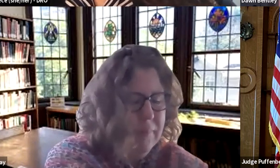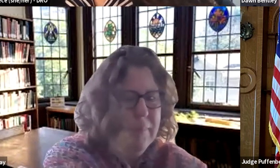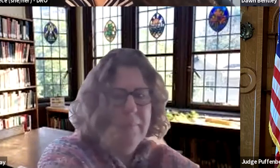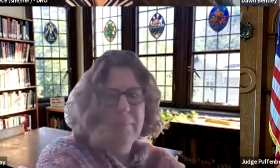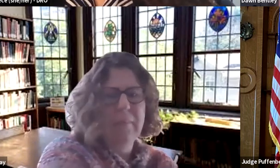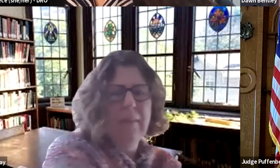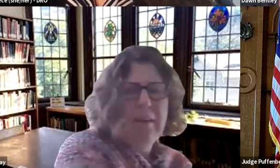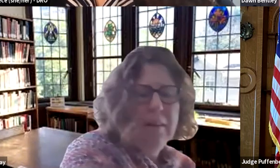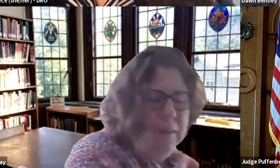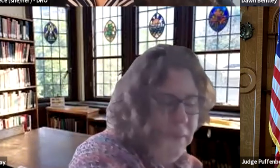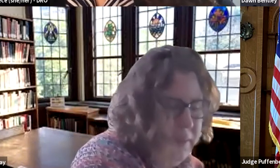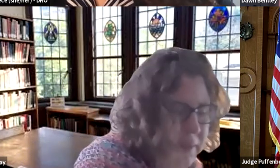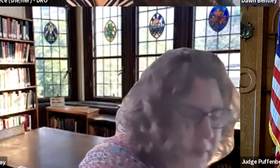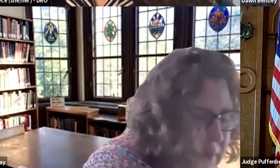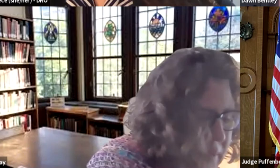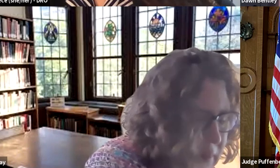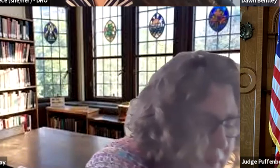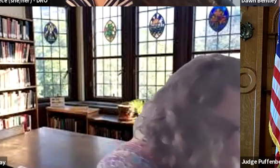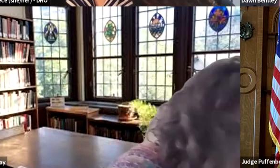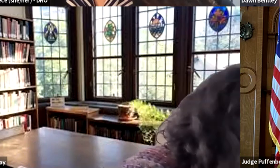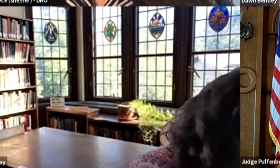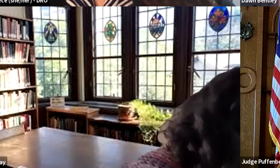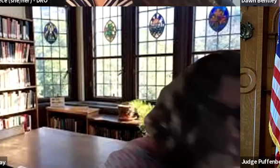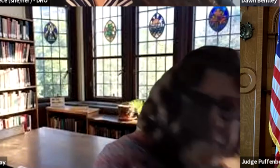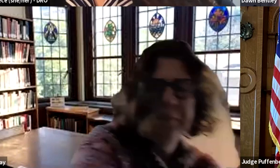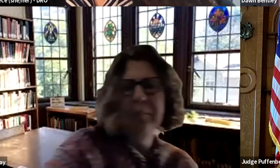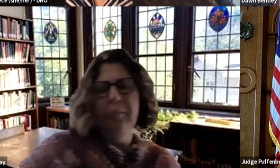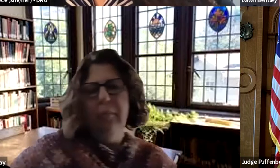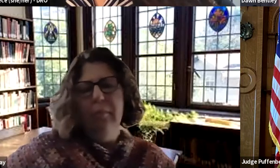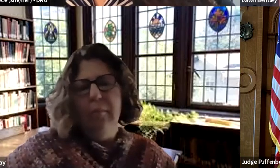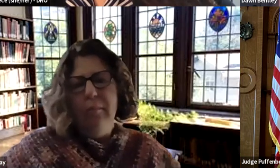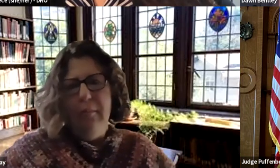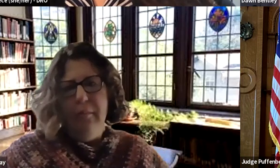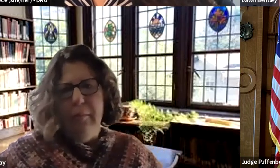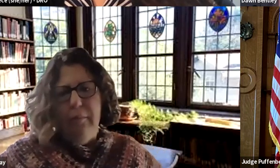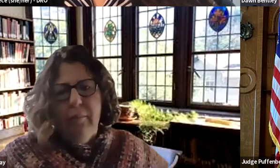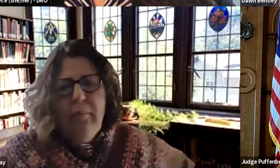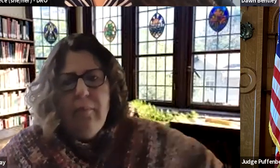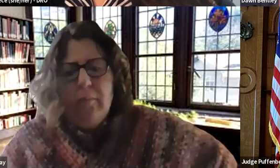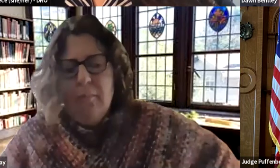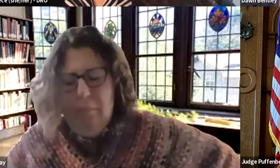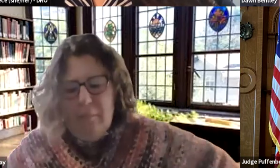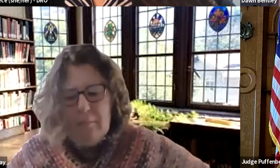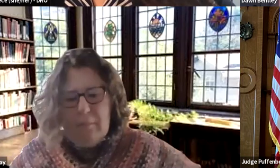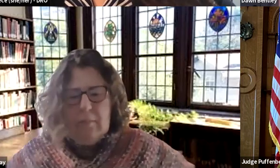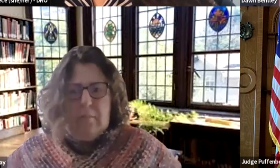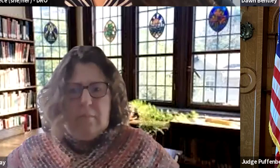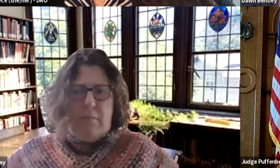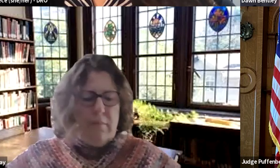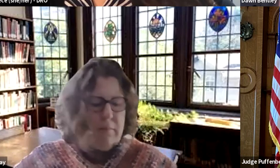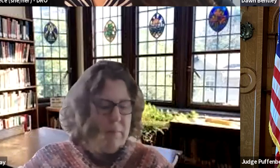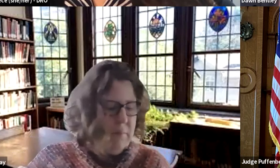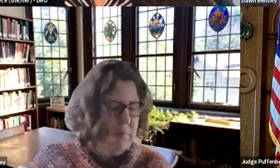say that it comes up in different ways. With regard to voting, we in my county in the last 30